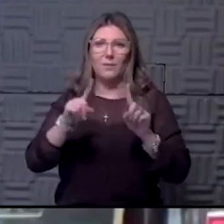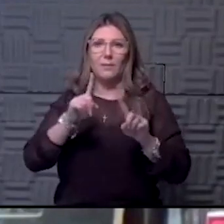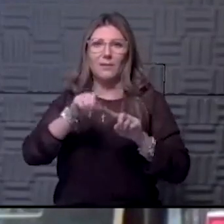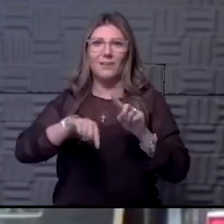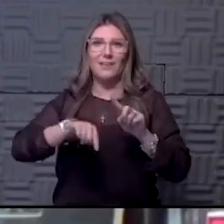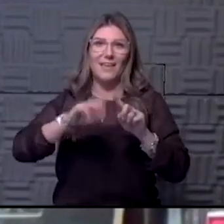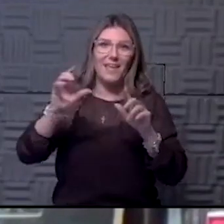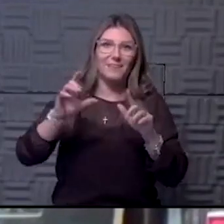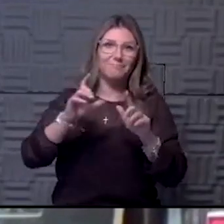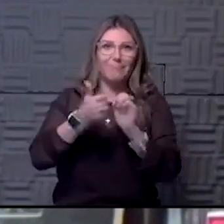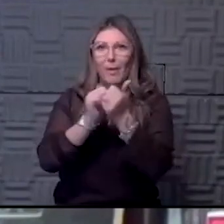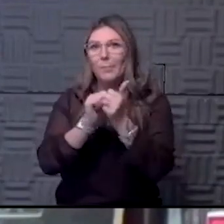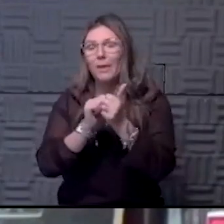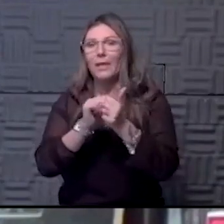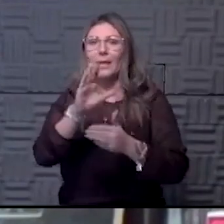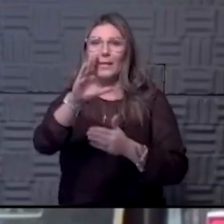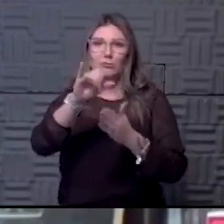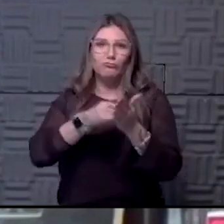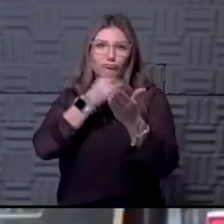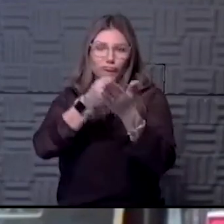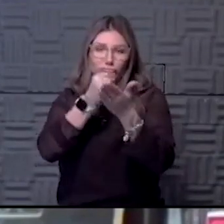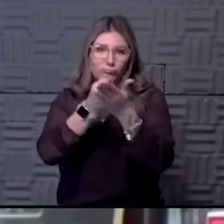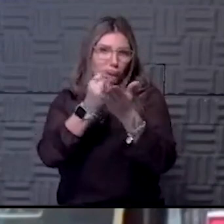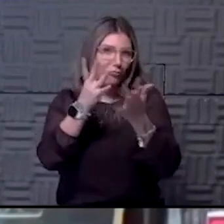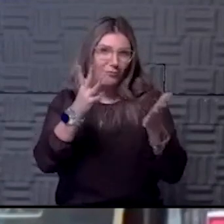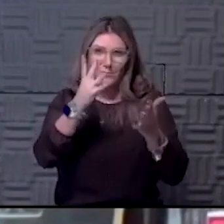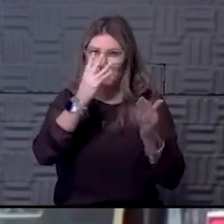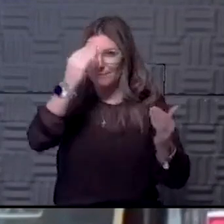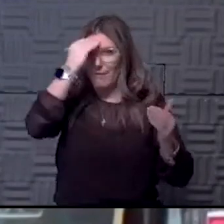journalistic knowledge. It